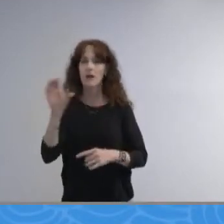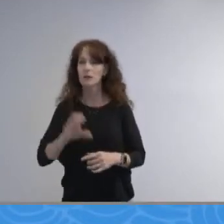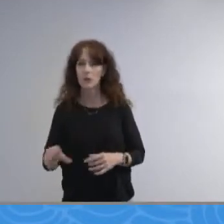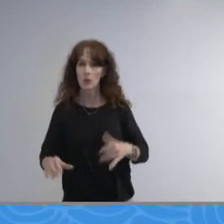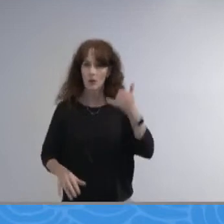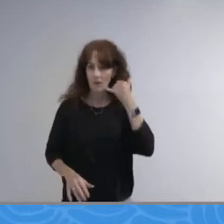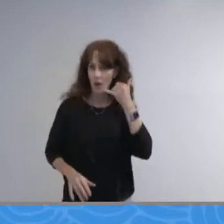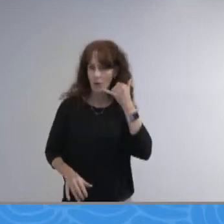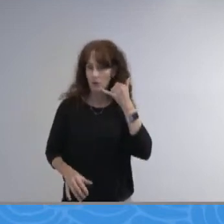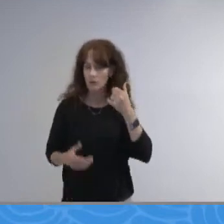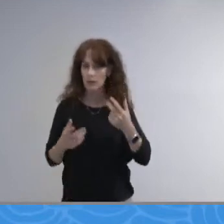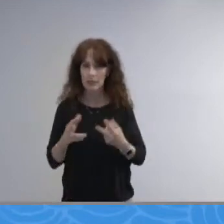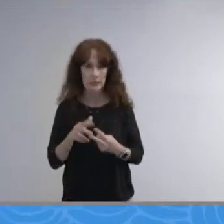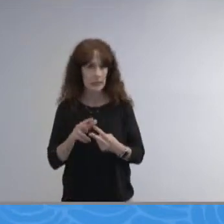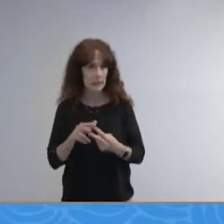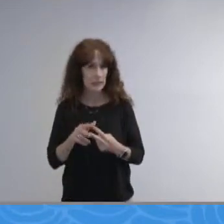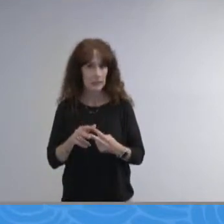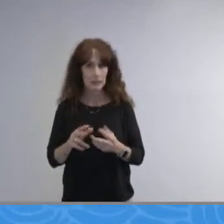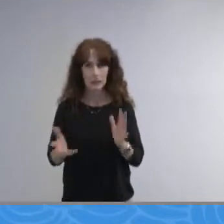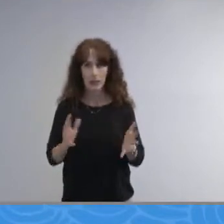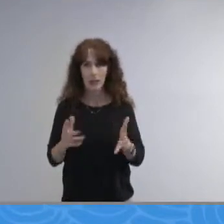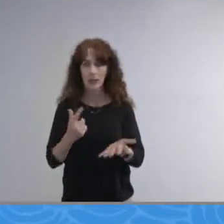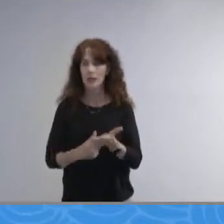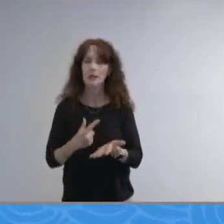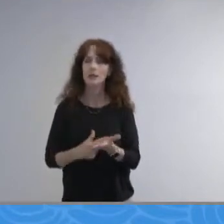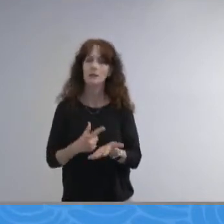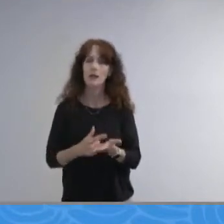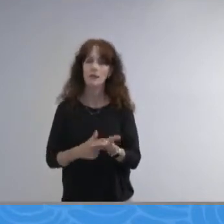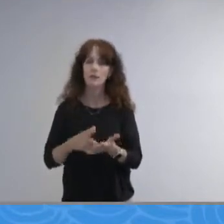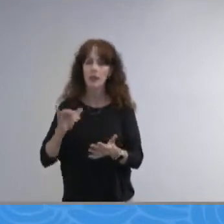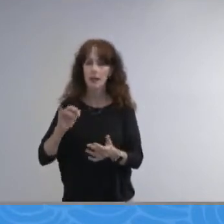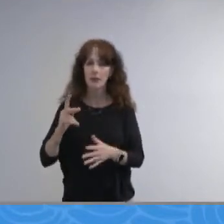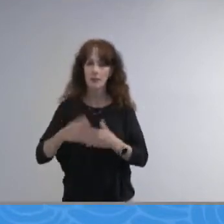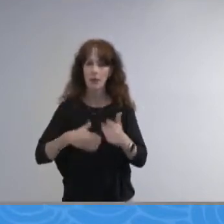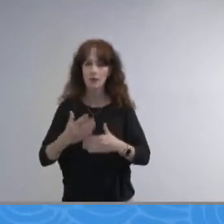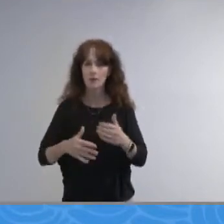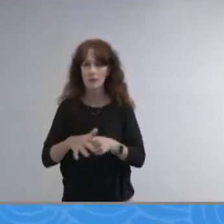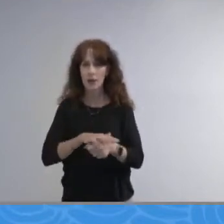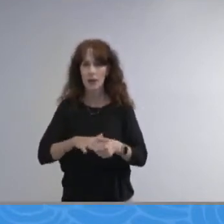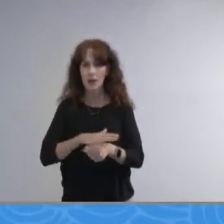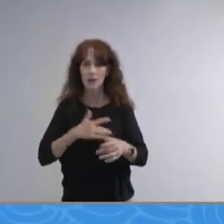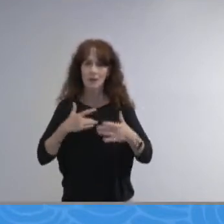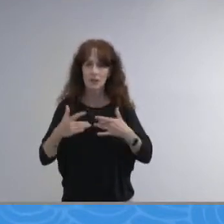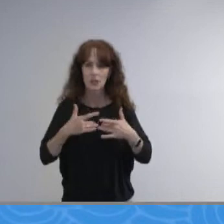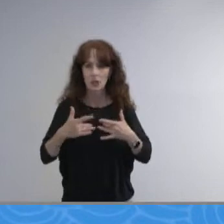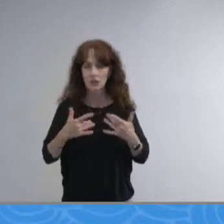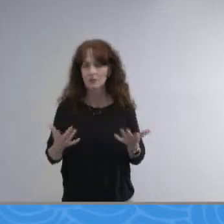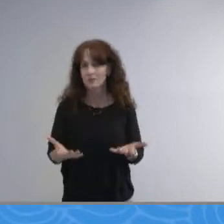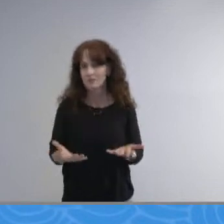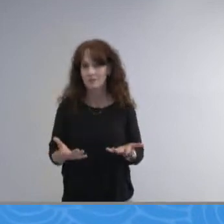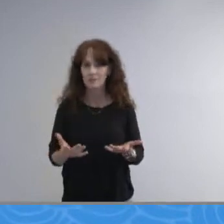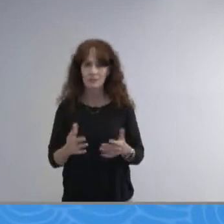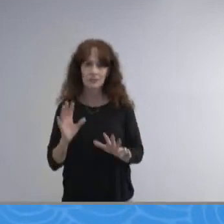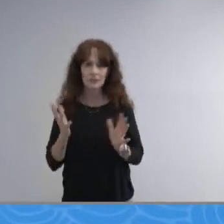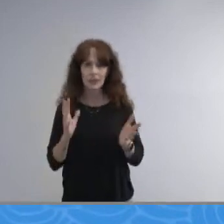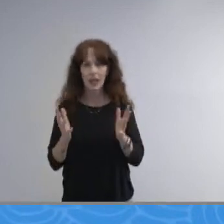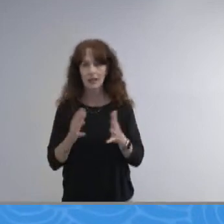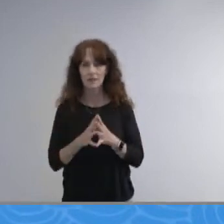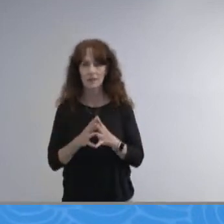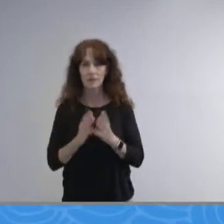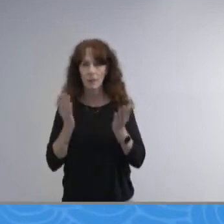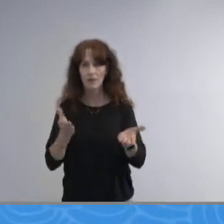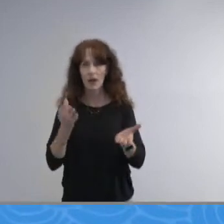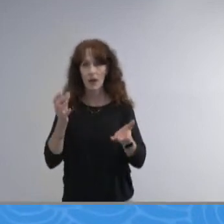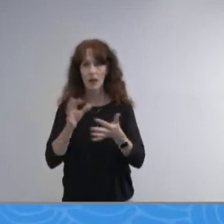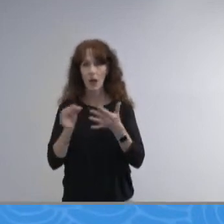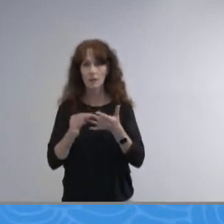by phone, and we can kind of, discuss, the IEP process, what your areas of concern are, and kind of, provide you some options